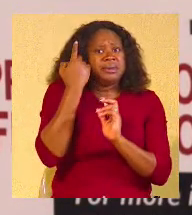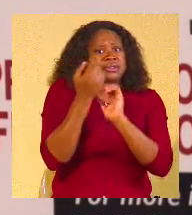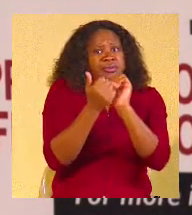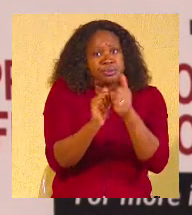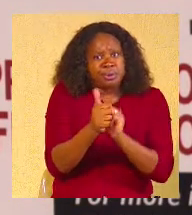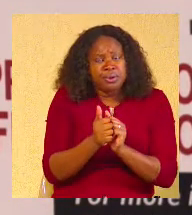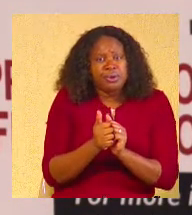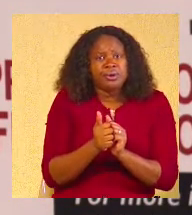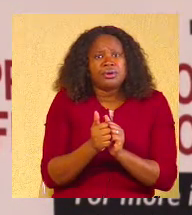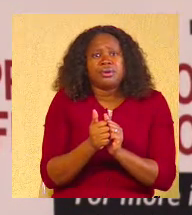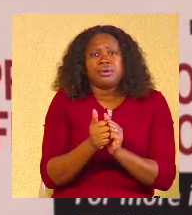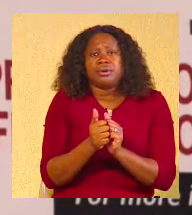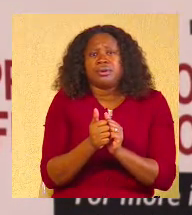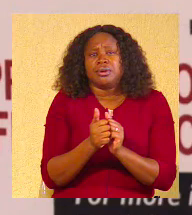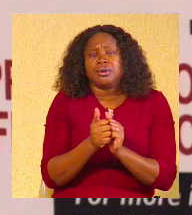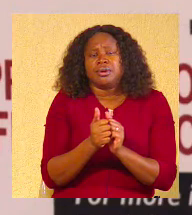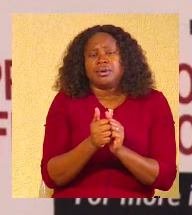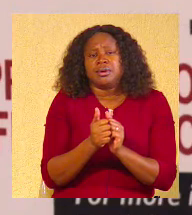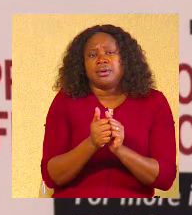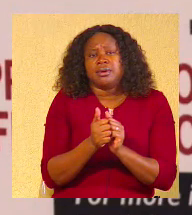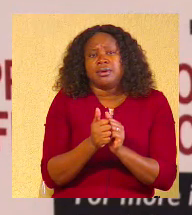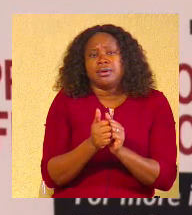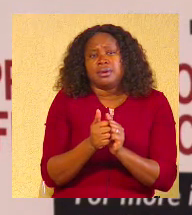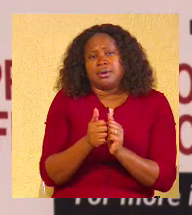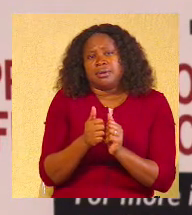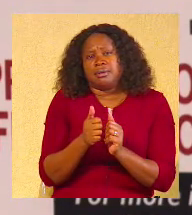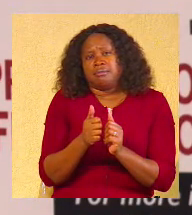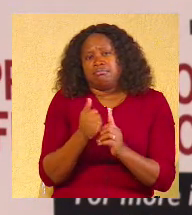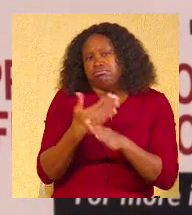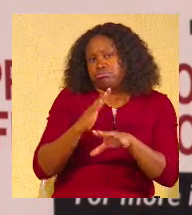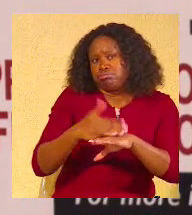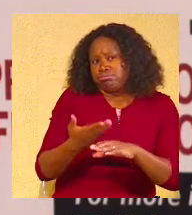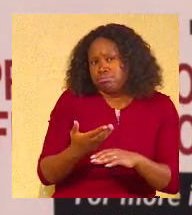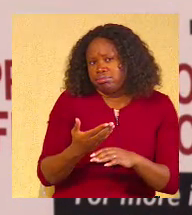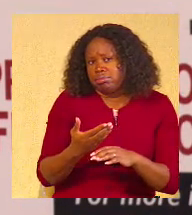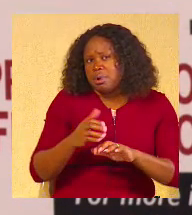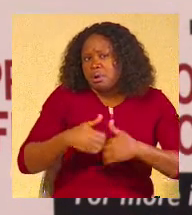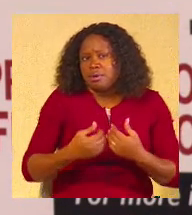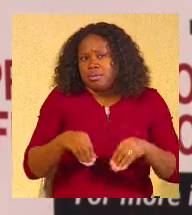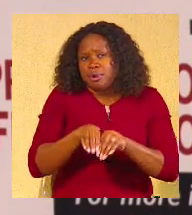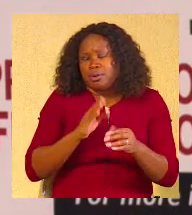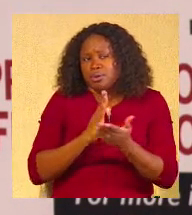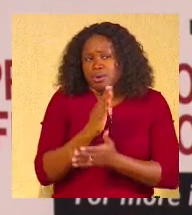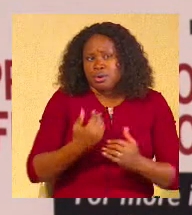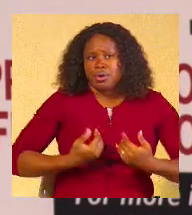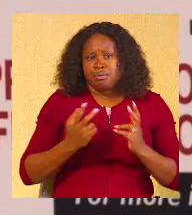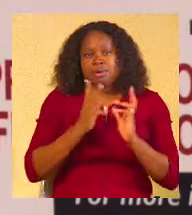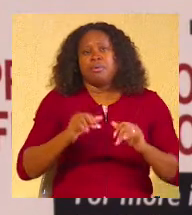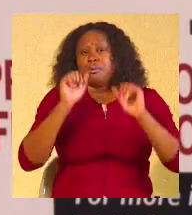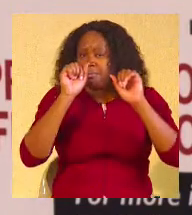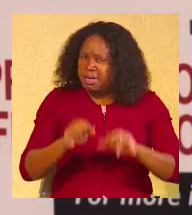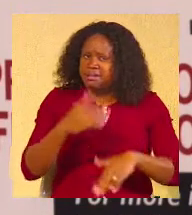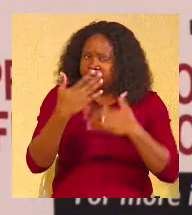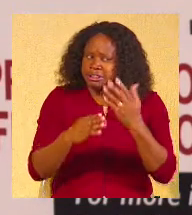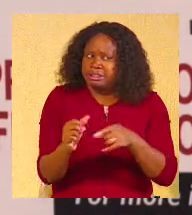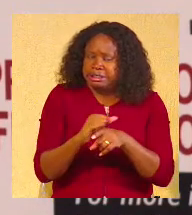Sports, National Youth Service, National Youth Service responding to this? How are we ensuring that the young people who needed to complete these courses